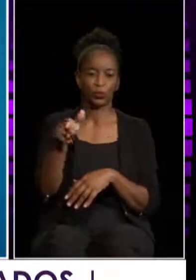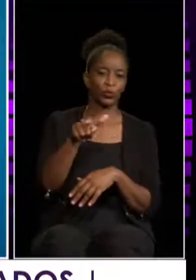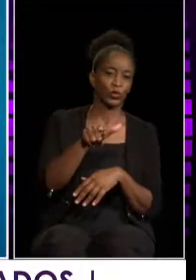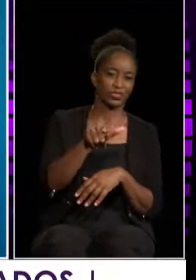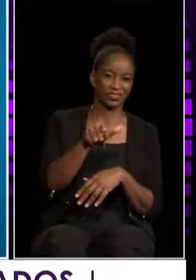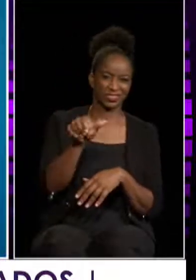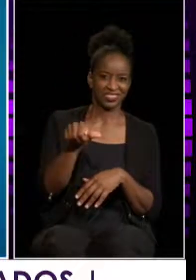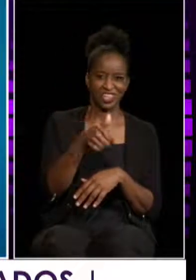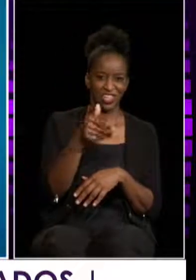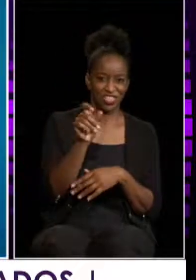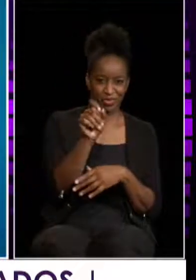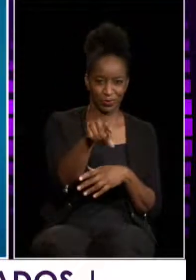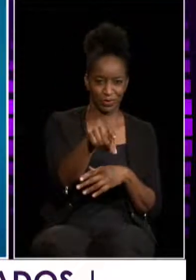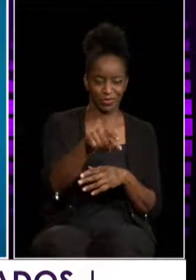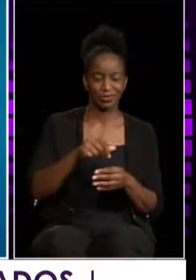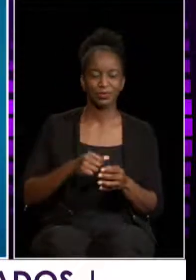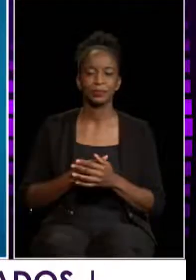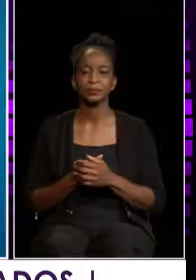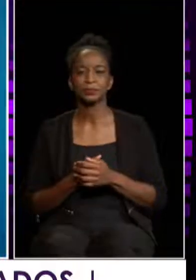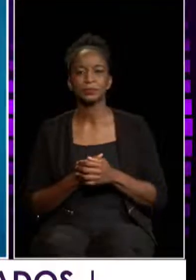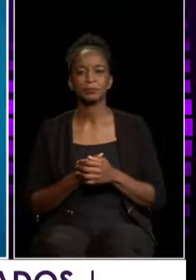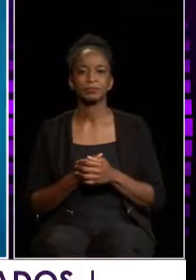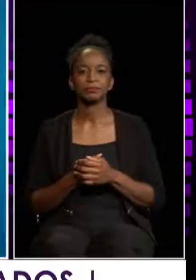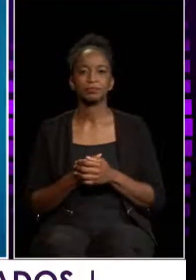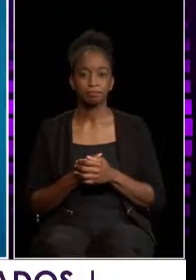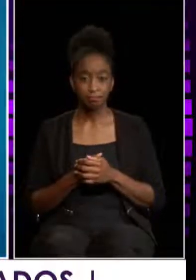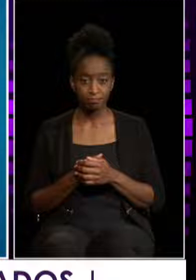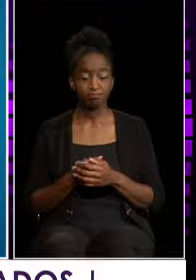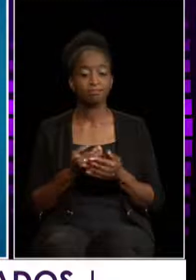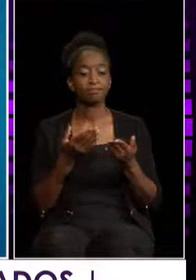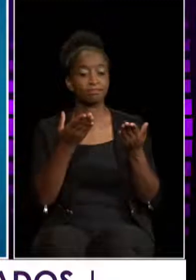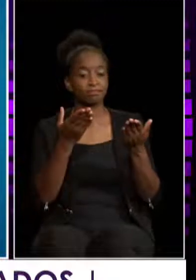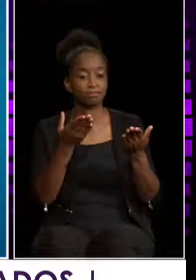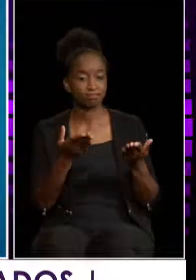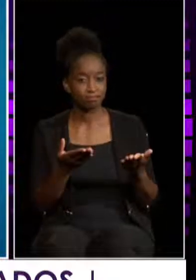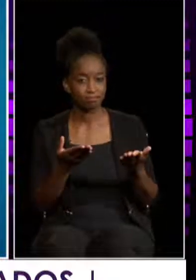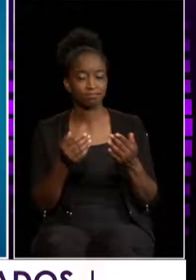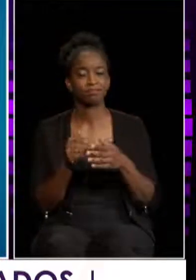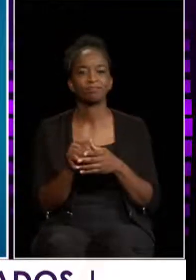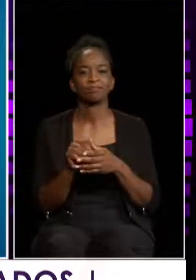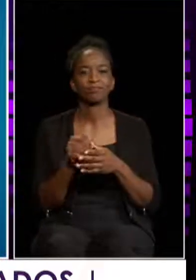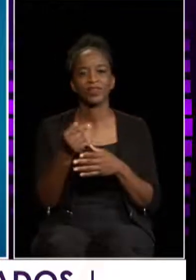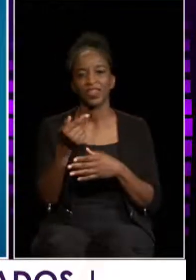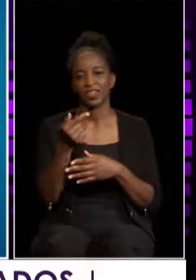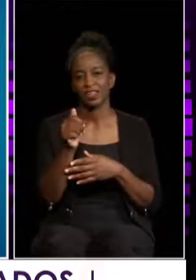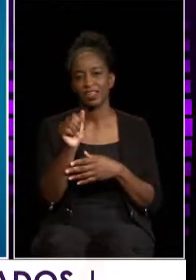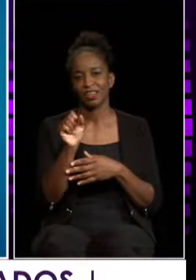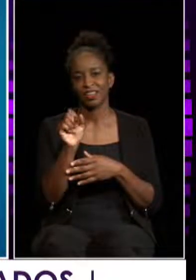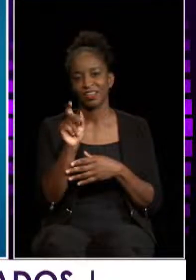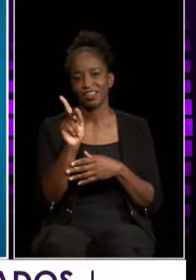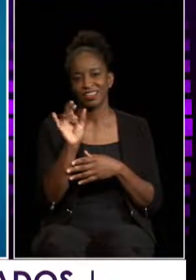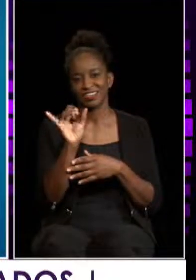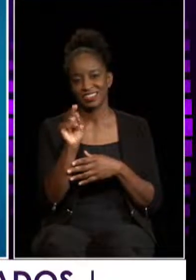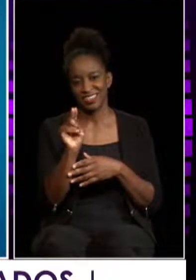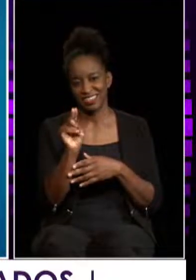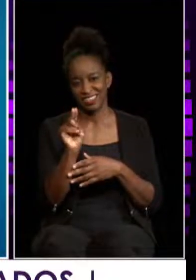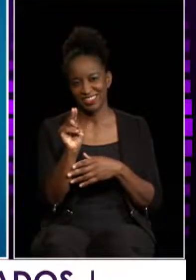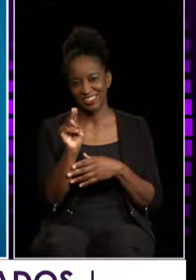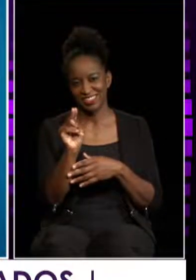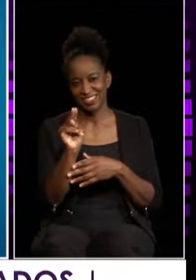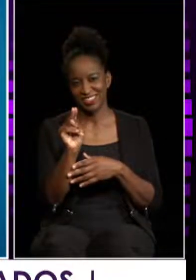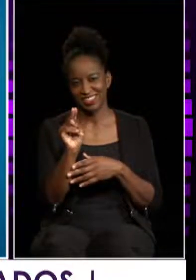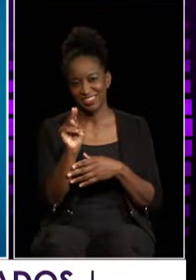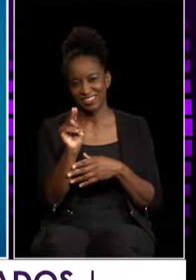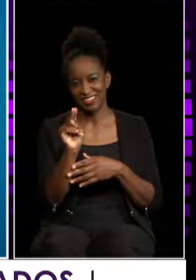Okay, right, so Mr. Gaskin, I don't want to make you feel left out of the conversation today.